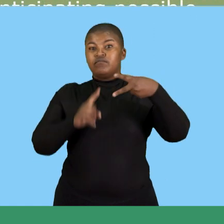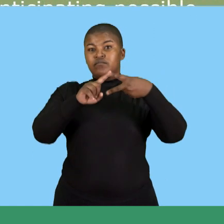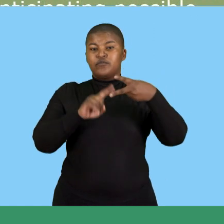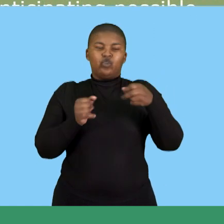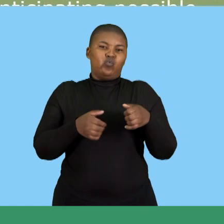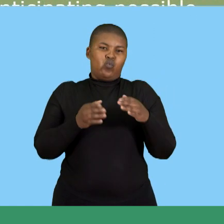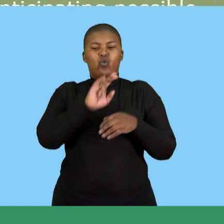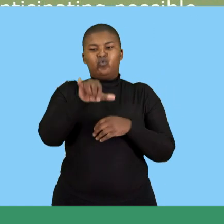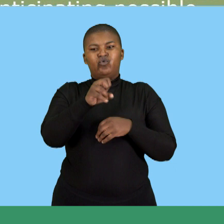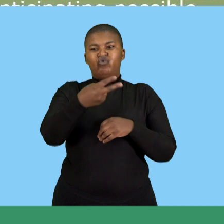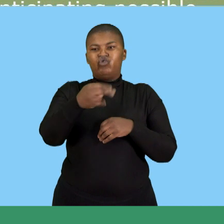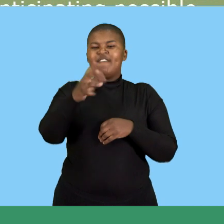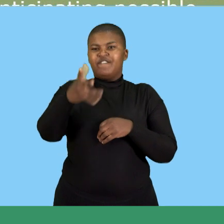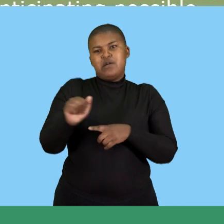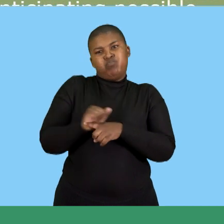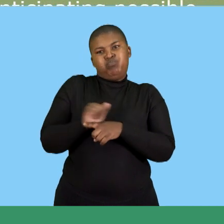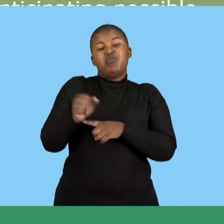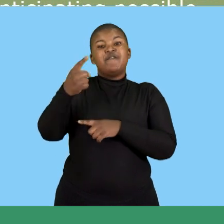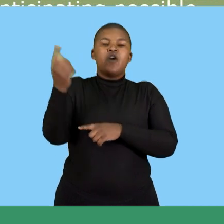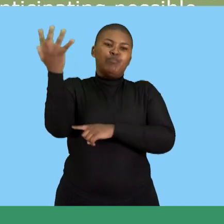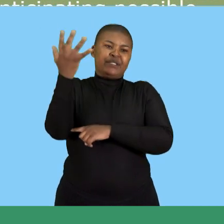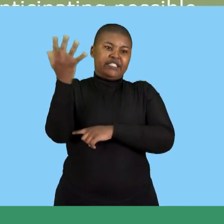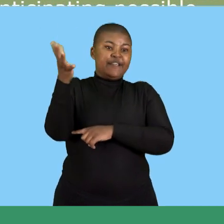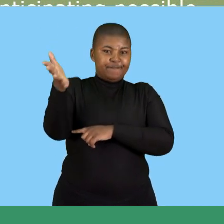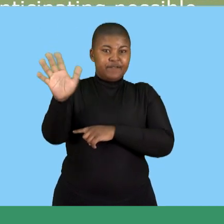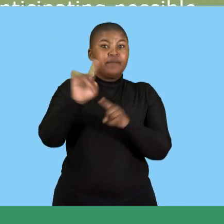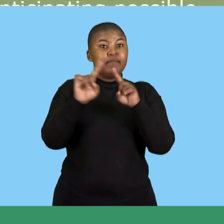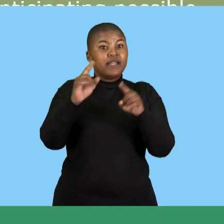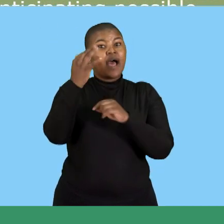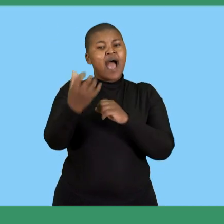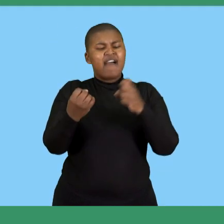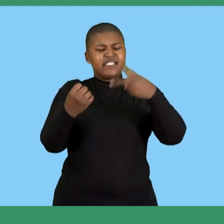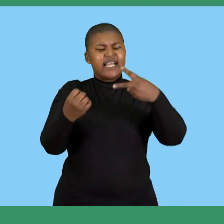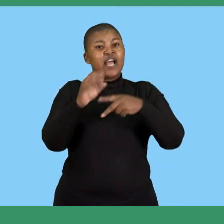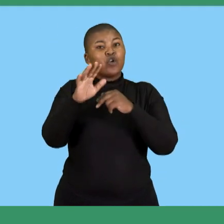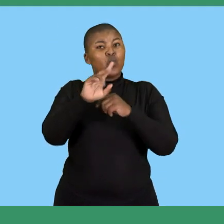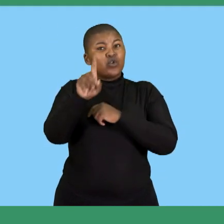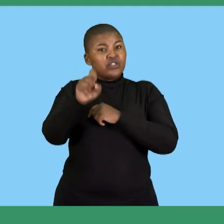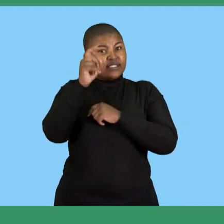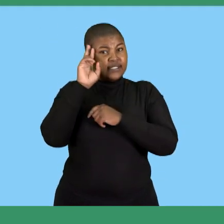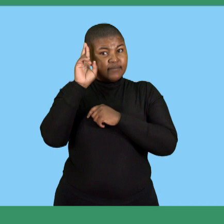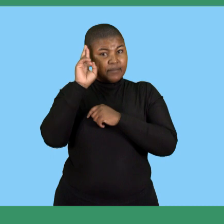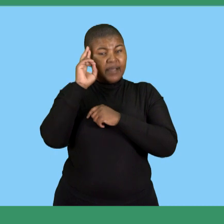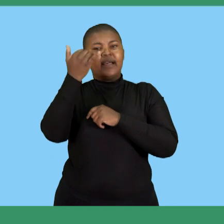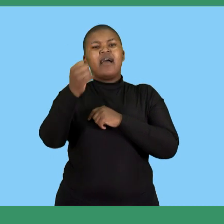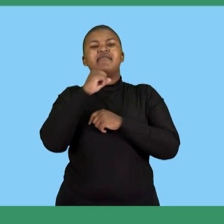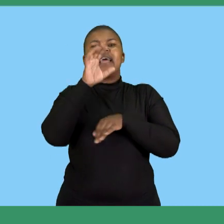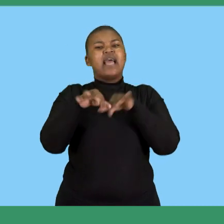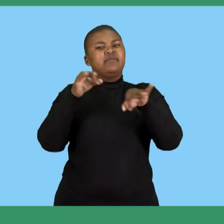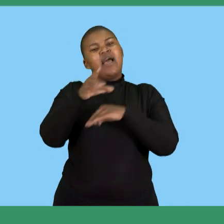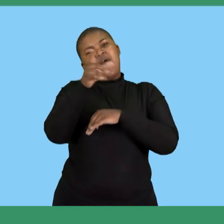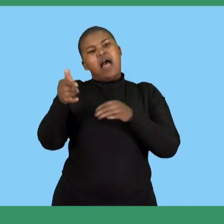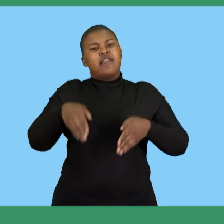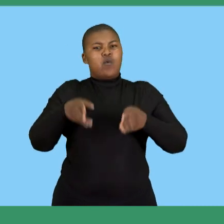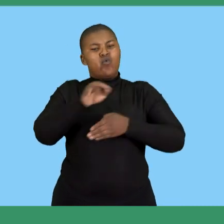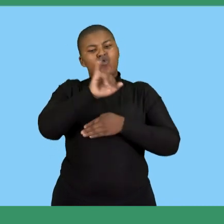those are two ways in which John used to prepare for a presentation. But we have a follow-on question which says to us, discuss